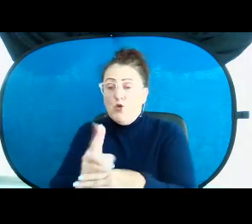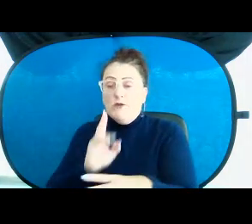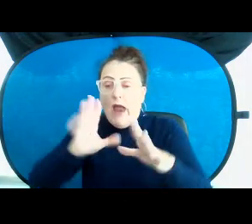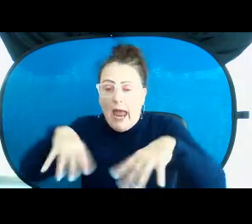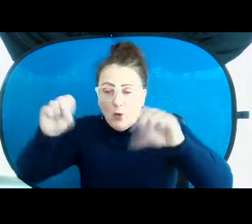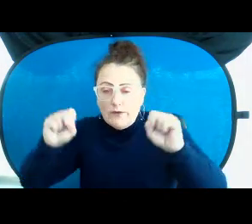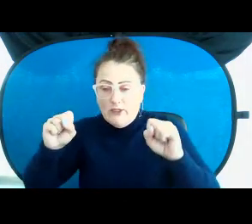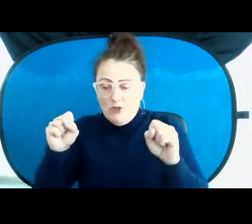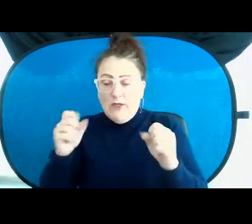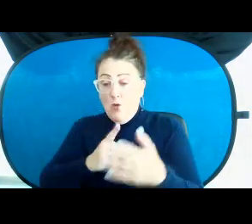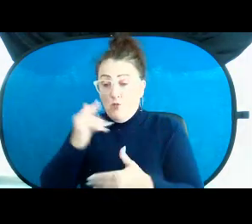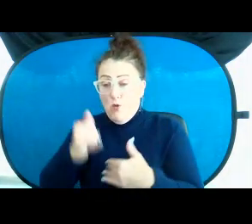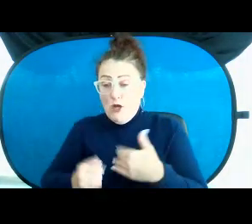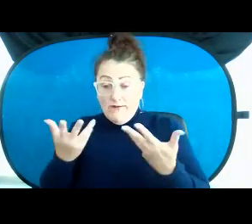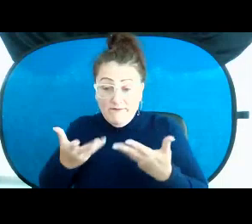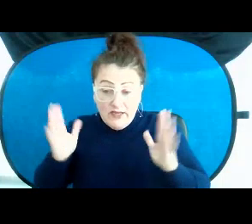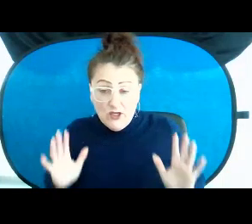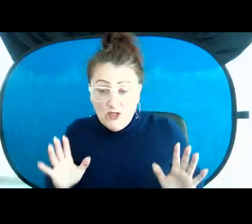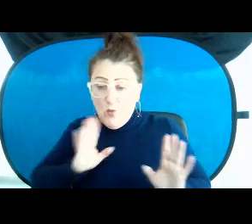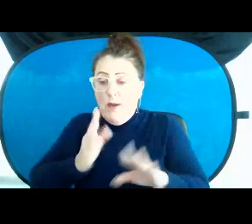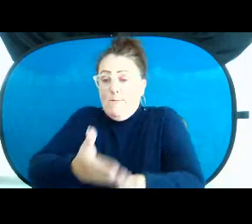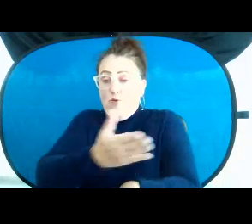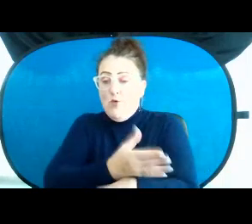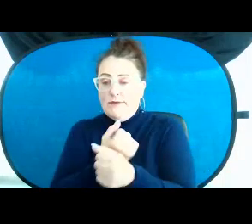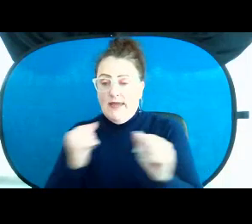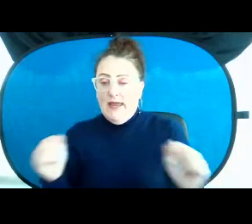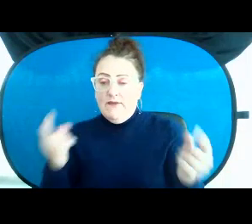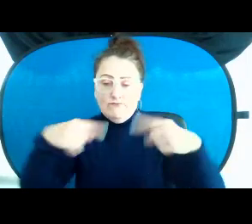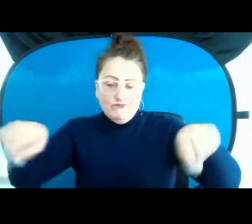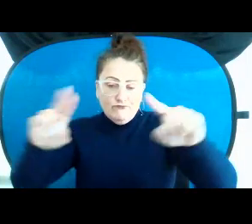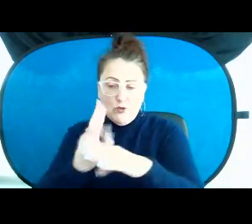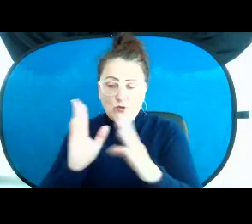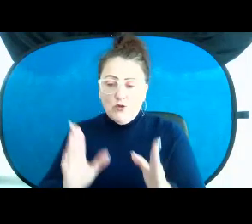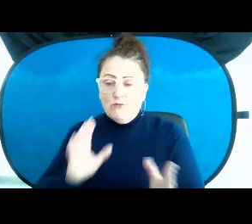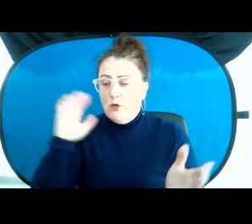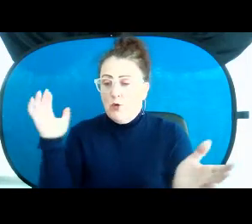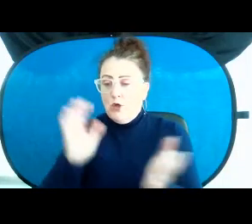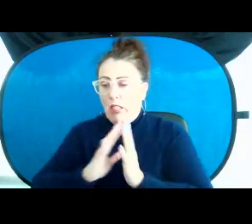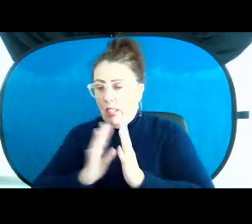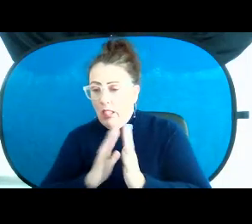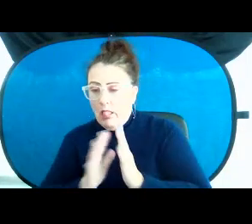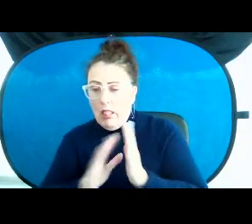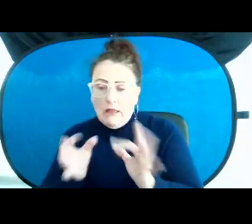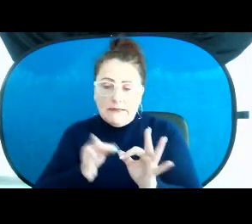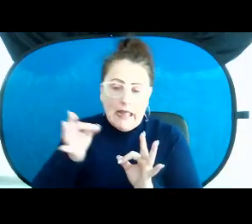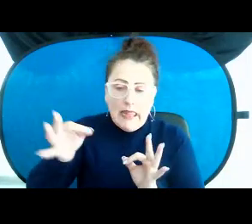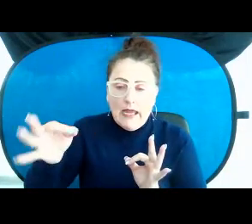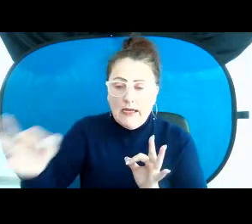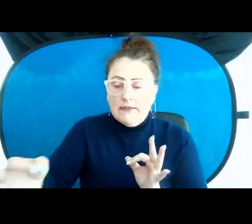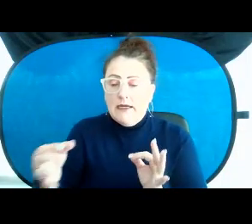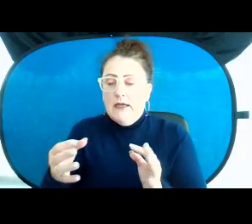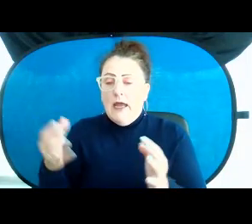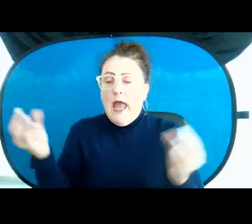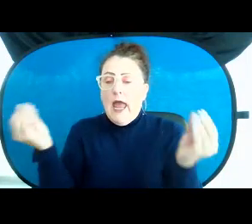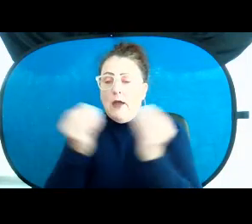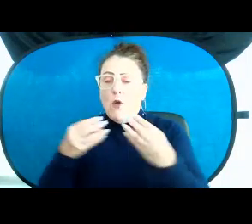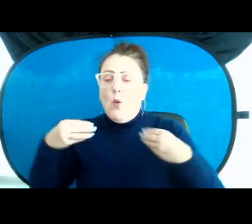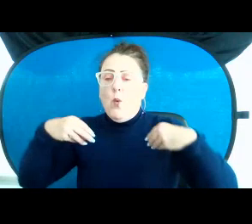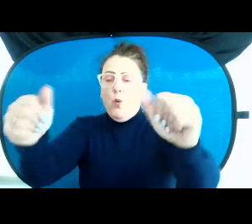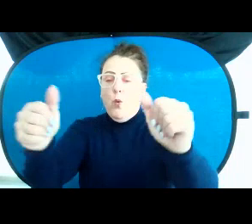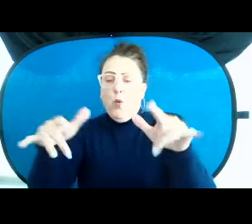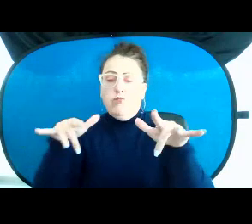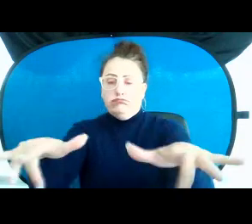once the project is complete, it will improve safety for all users, reduce congestion and delays, and increase resiliency of the route.